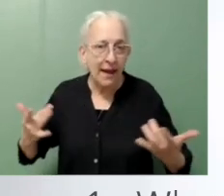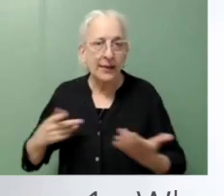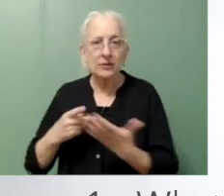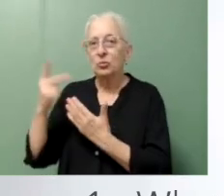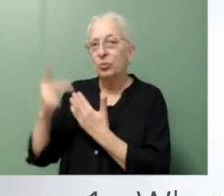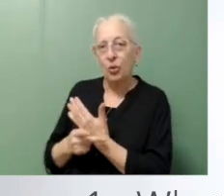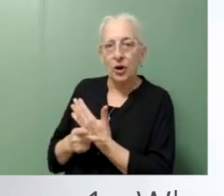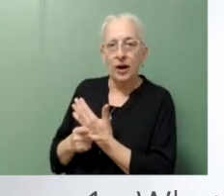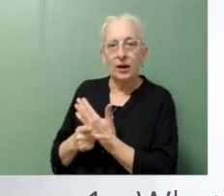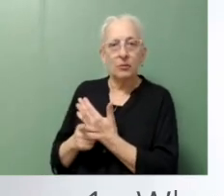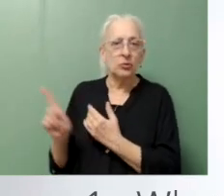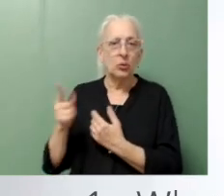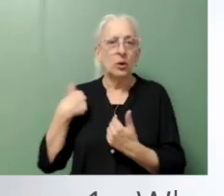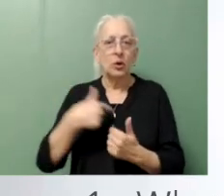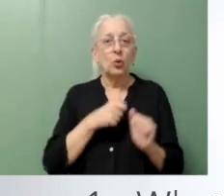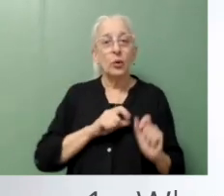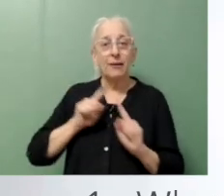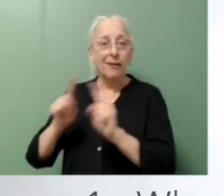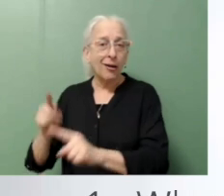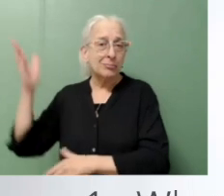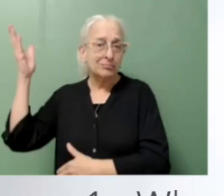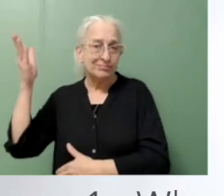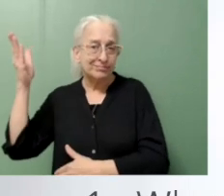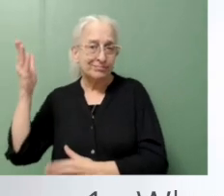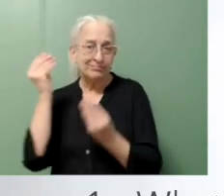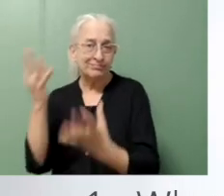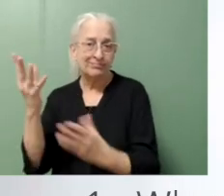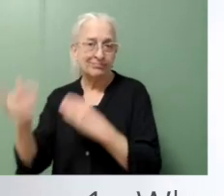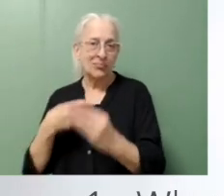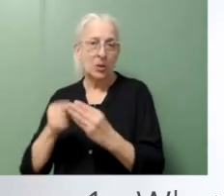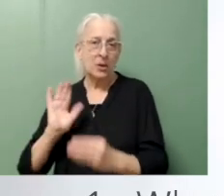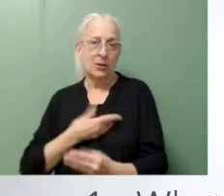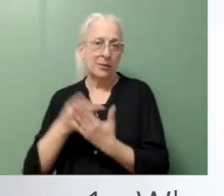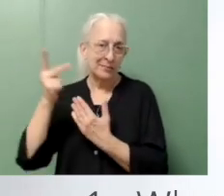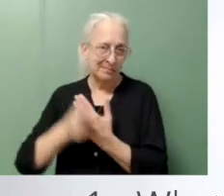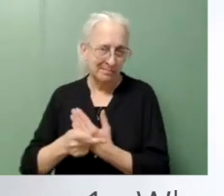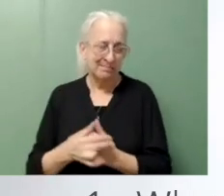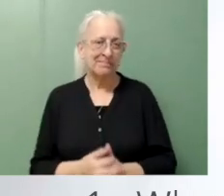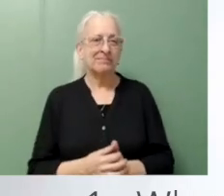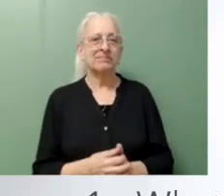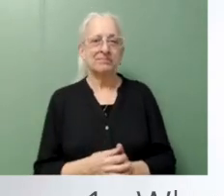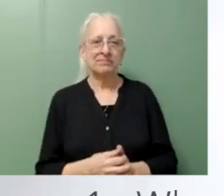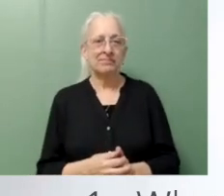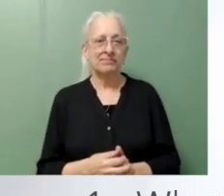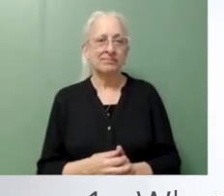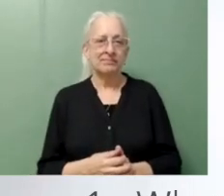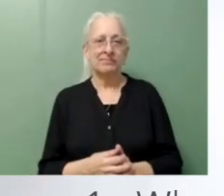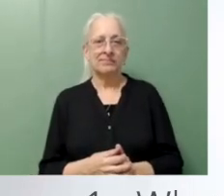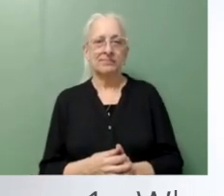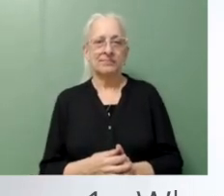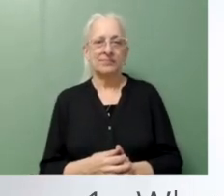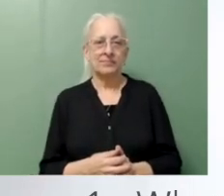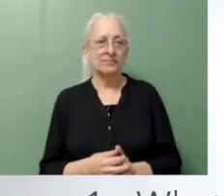programs where we can come out and provide more information regarding our programs and how